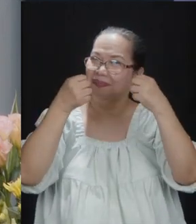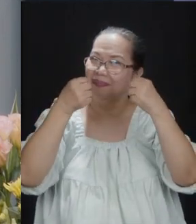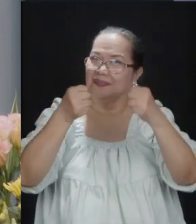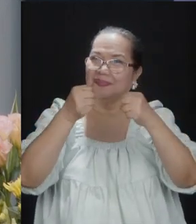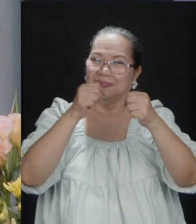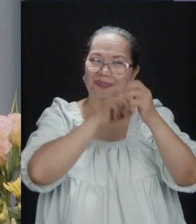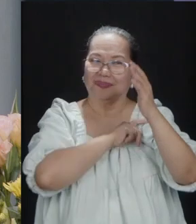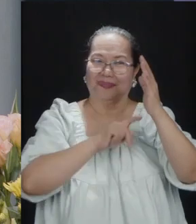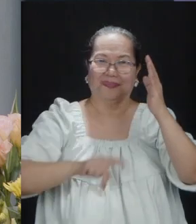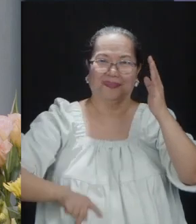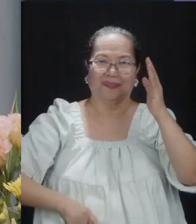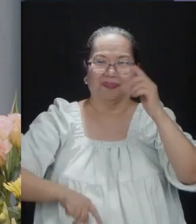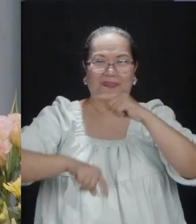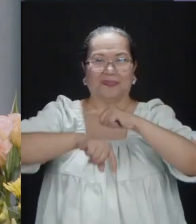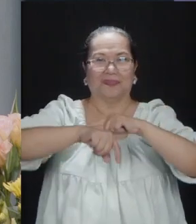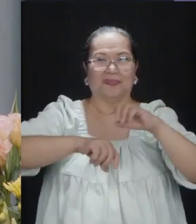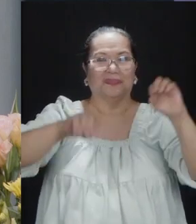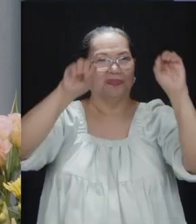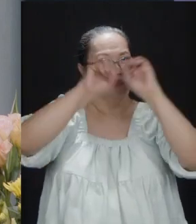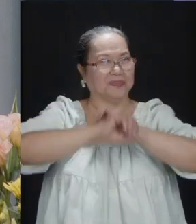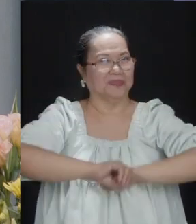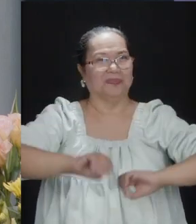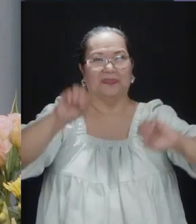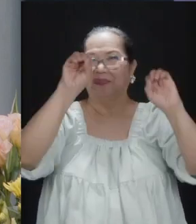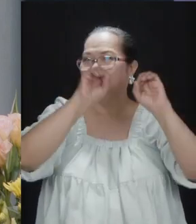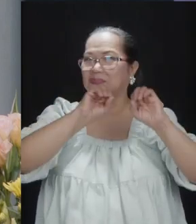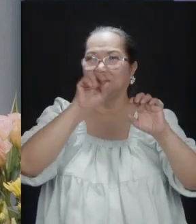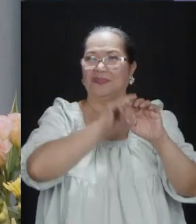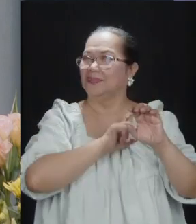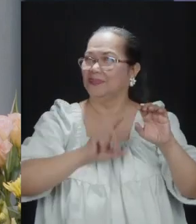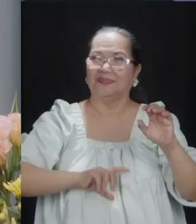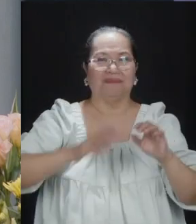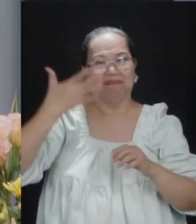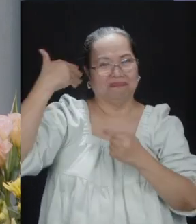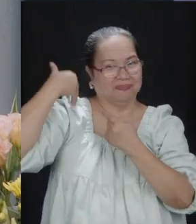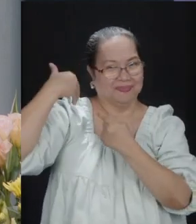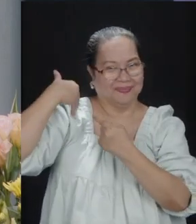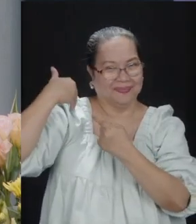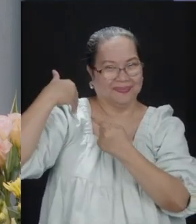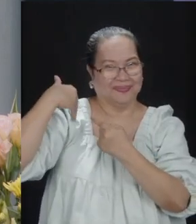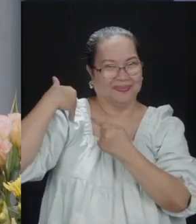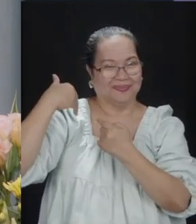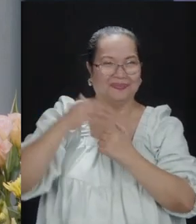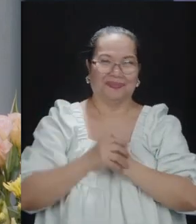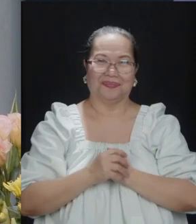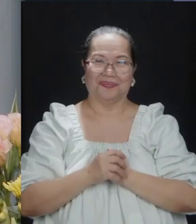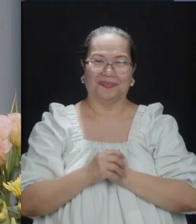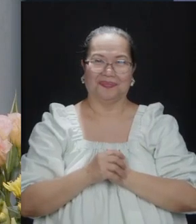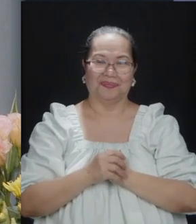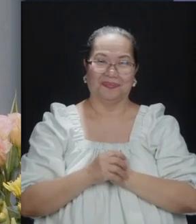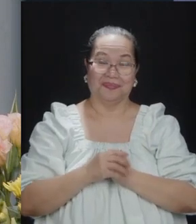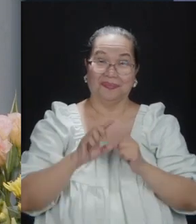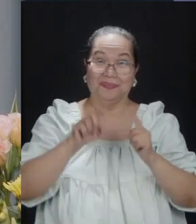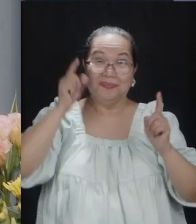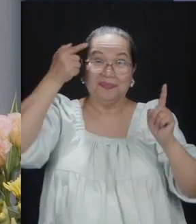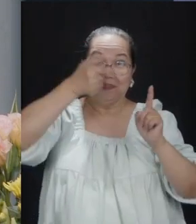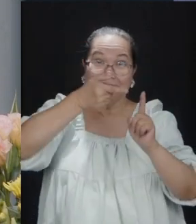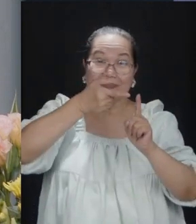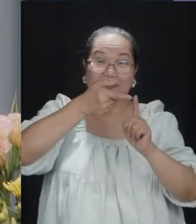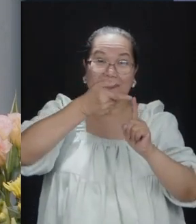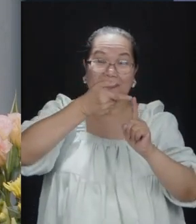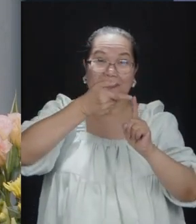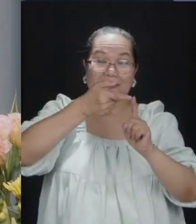king at a time when there was no king as of yet. So it referenced an